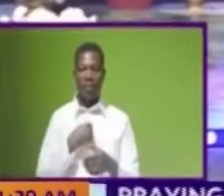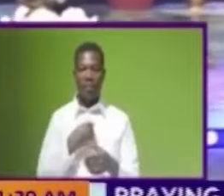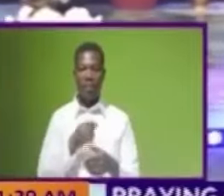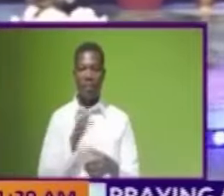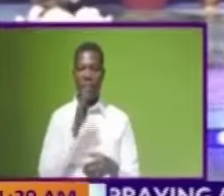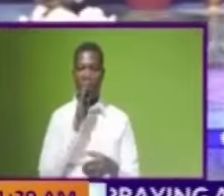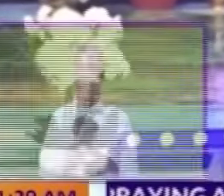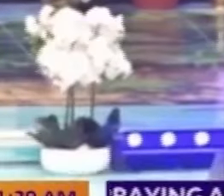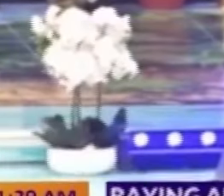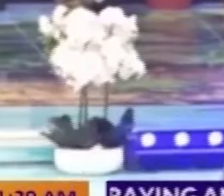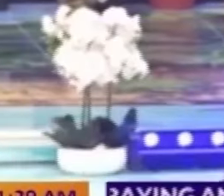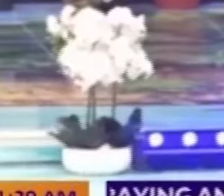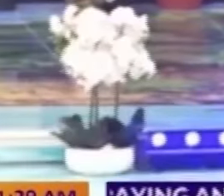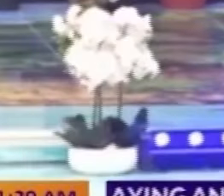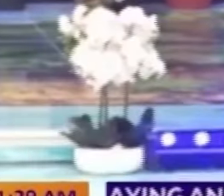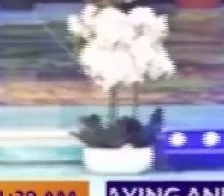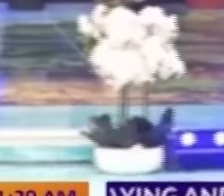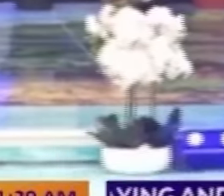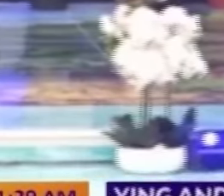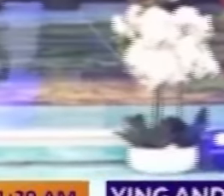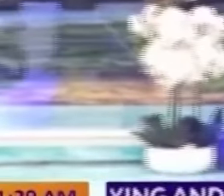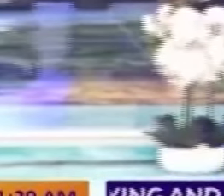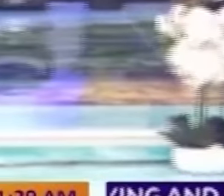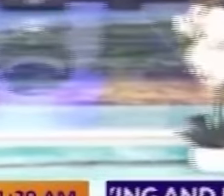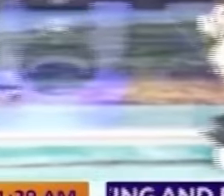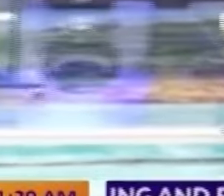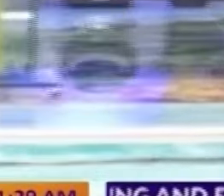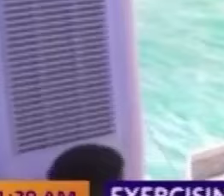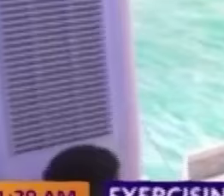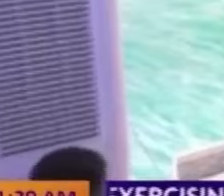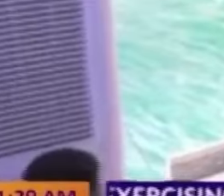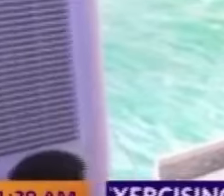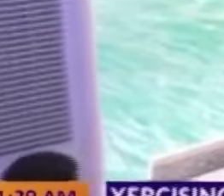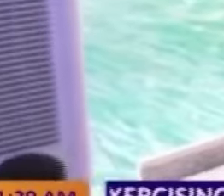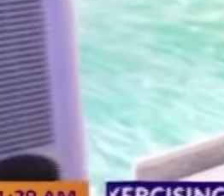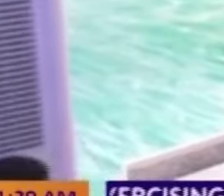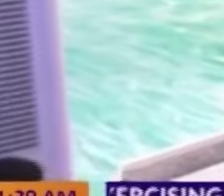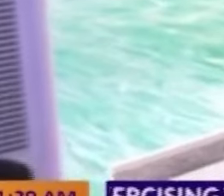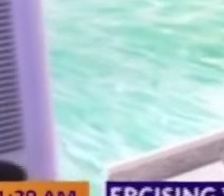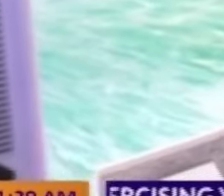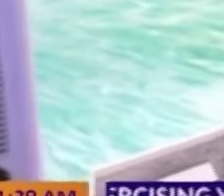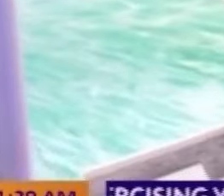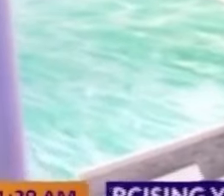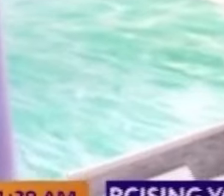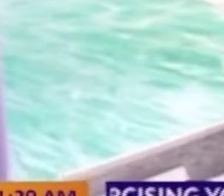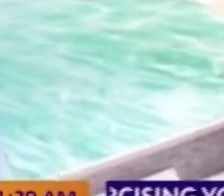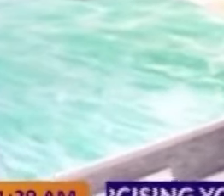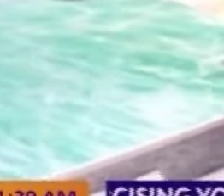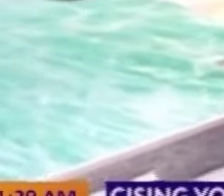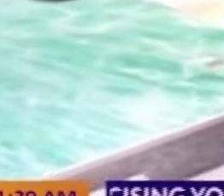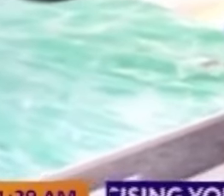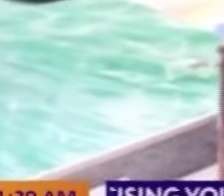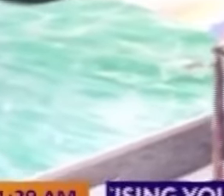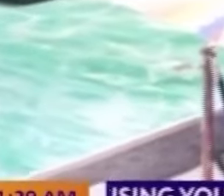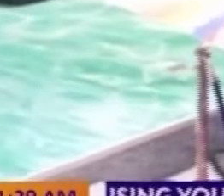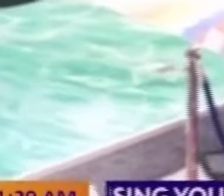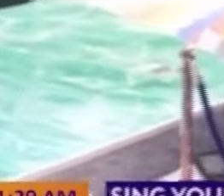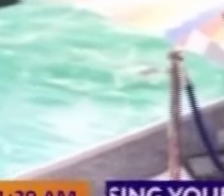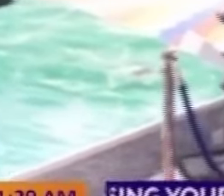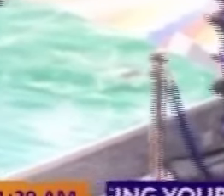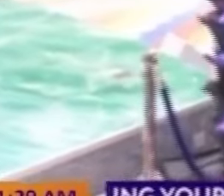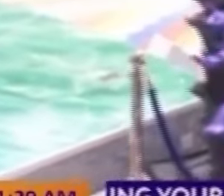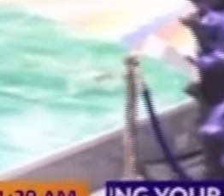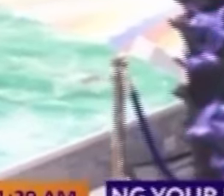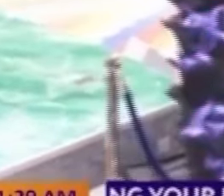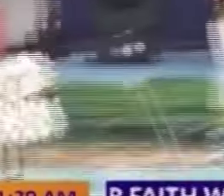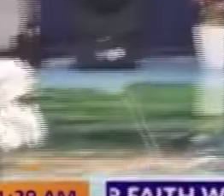so, ebabesi o blog gimu. Nay, ya get my pa, babesi ne.